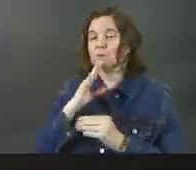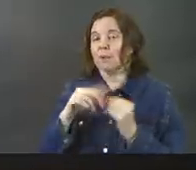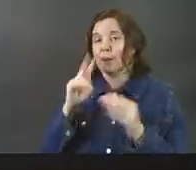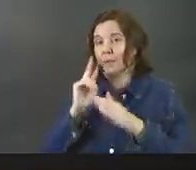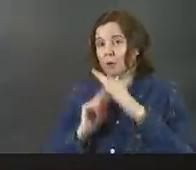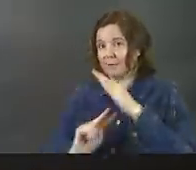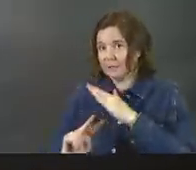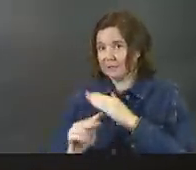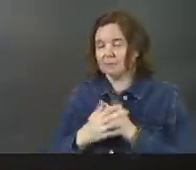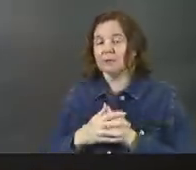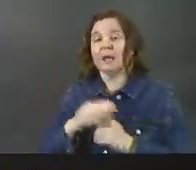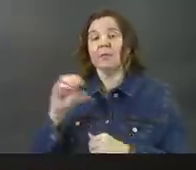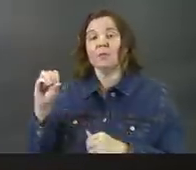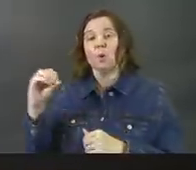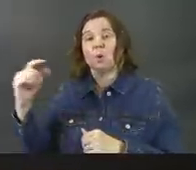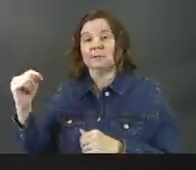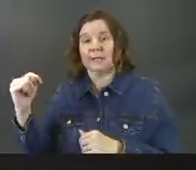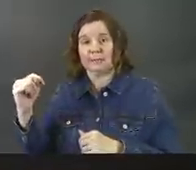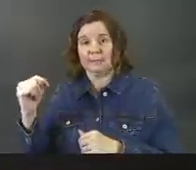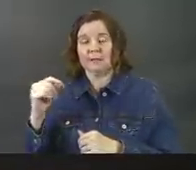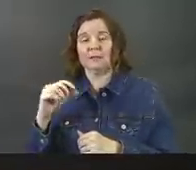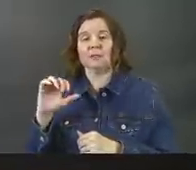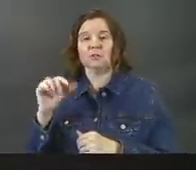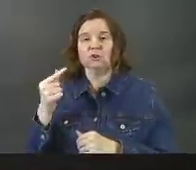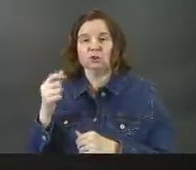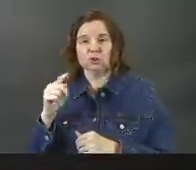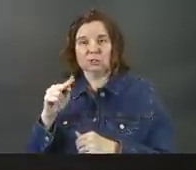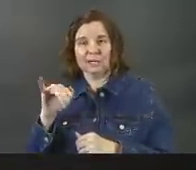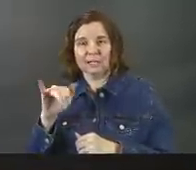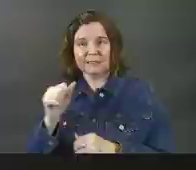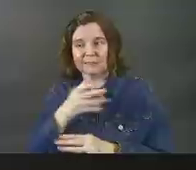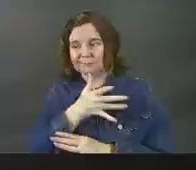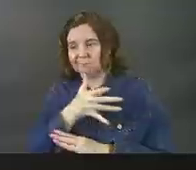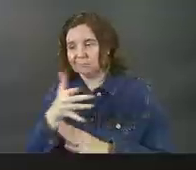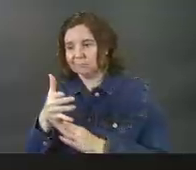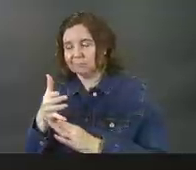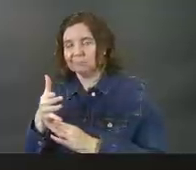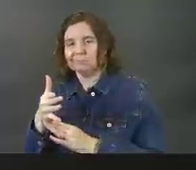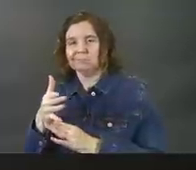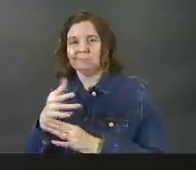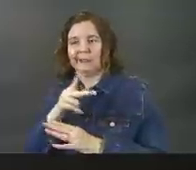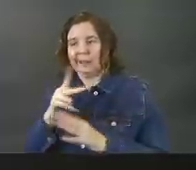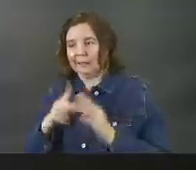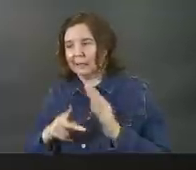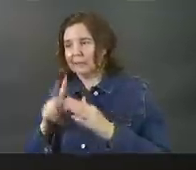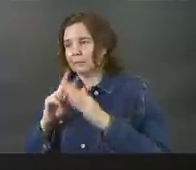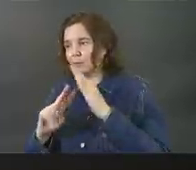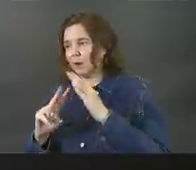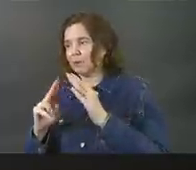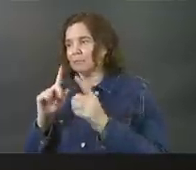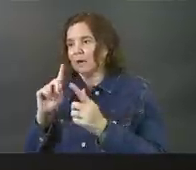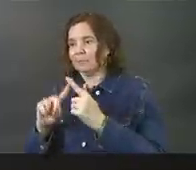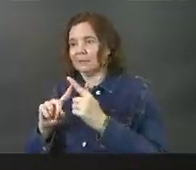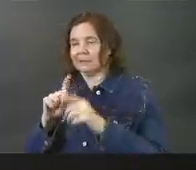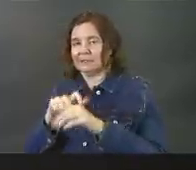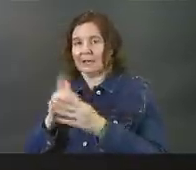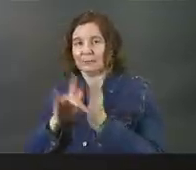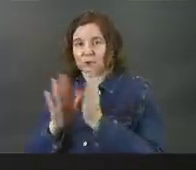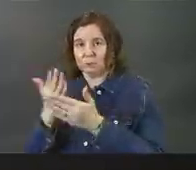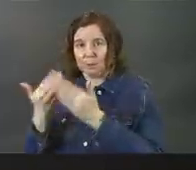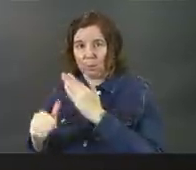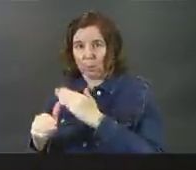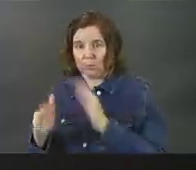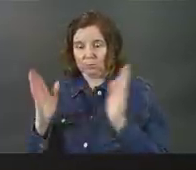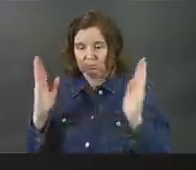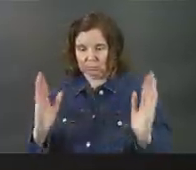about prophecy. In the Old Testament, right, so Genesis through all the prophets and kings up until the moment that Jesus was born, the